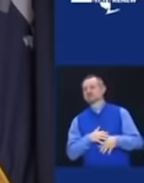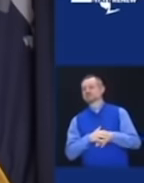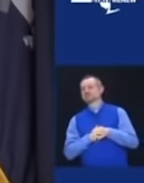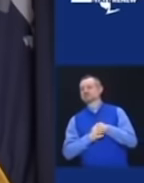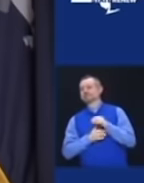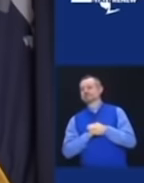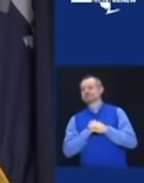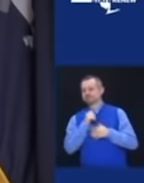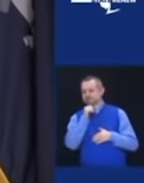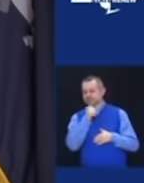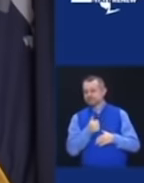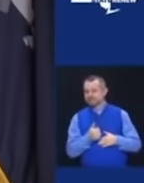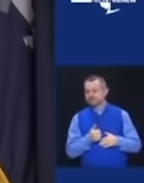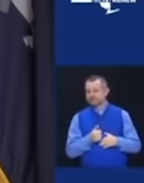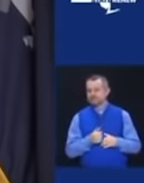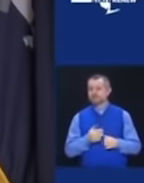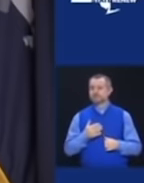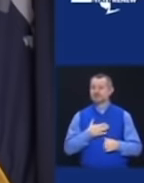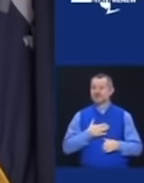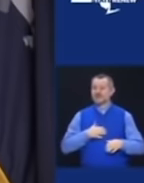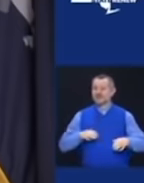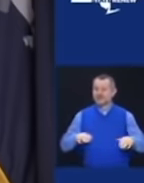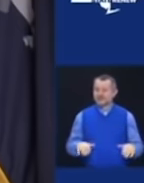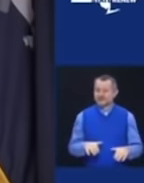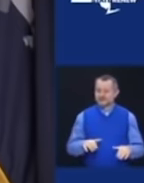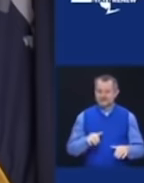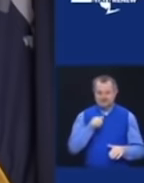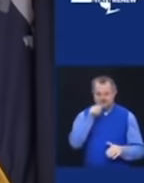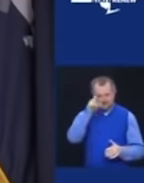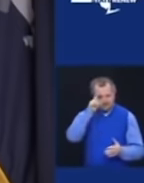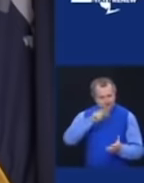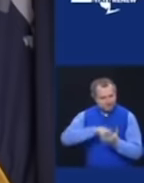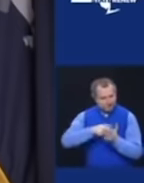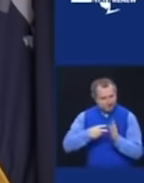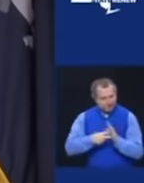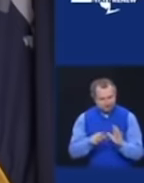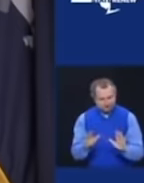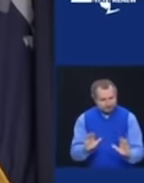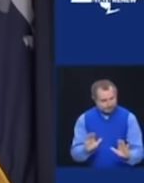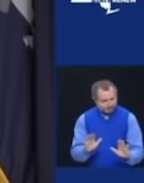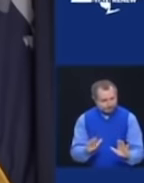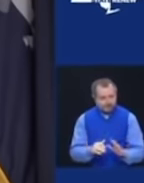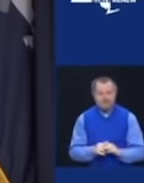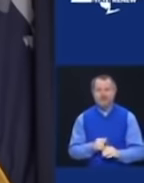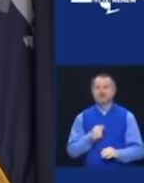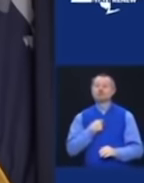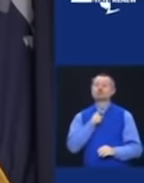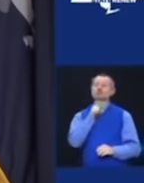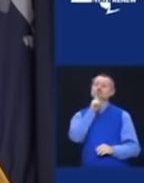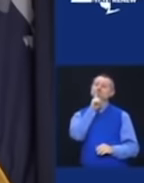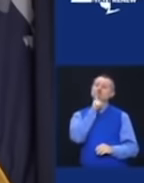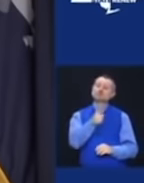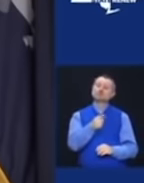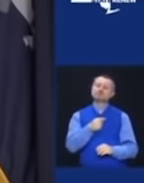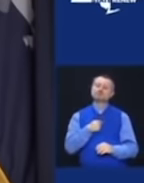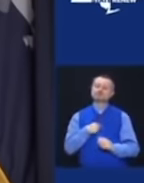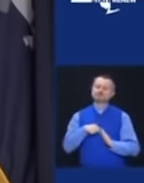It was unintentional, and I truly and deeply apologize for it.